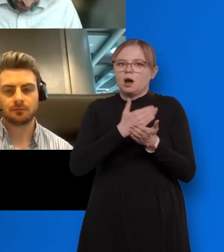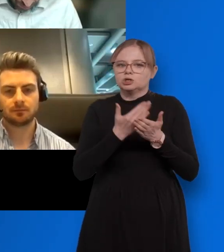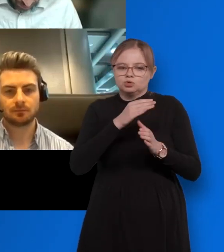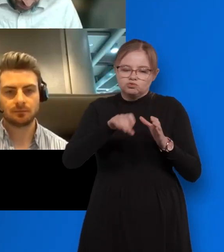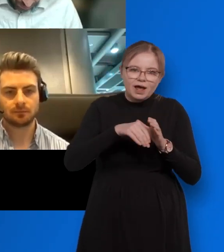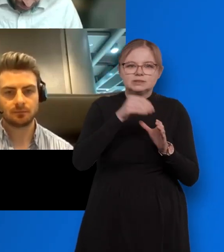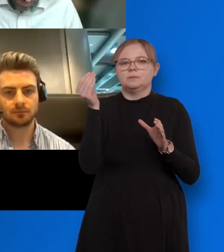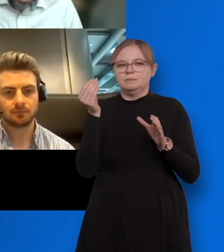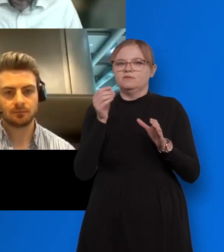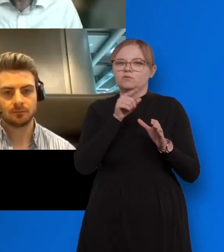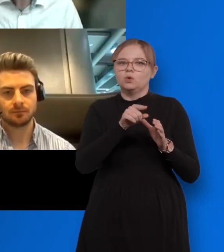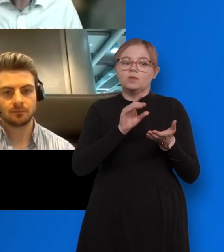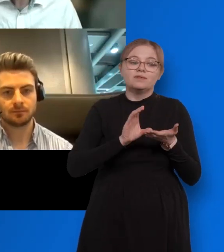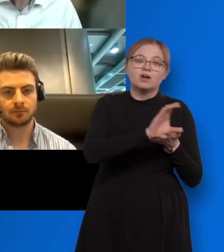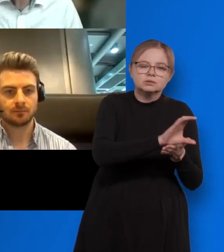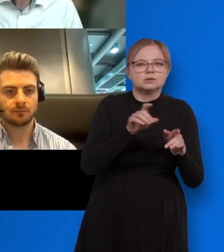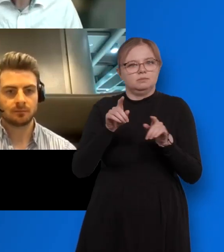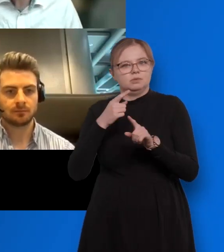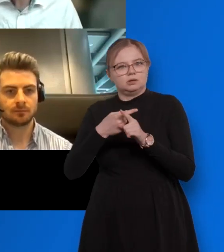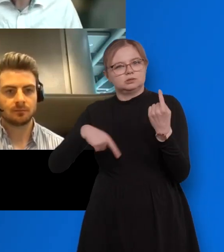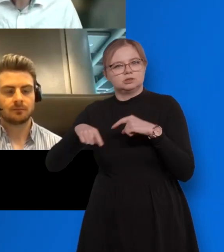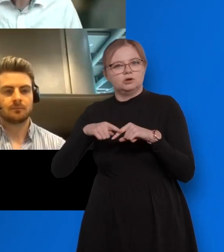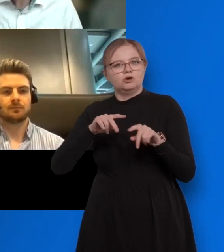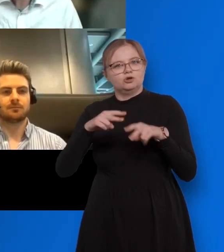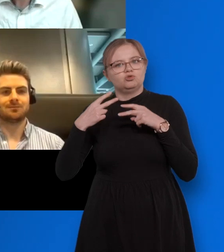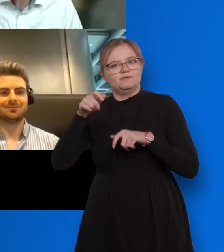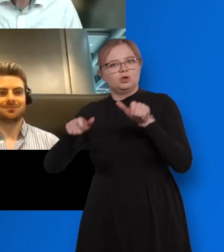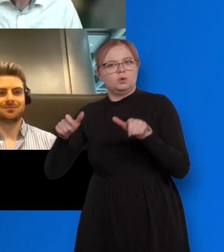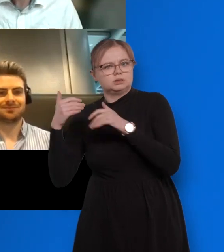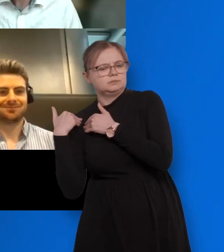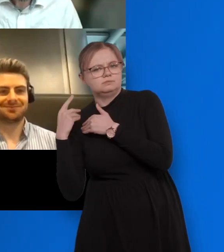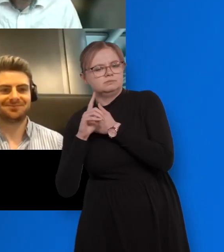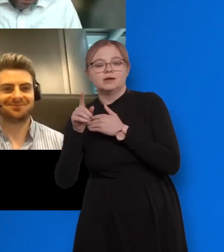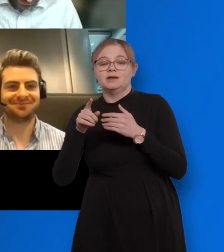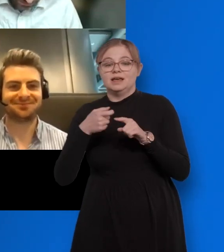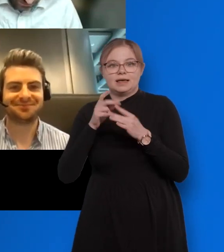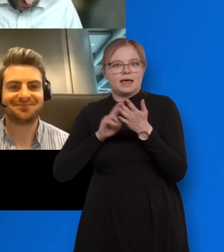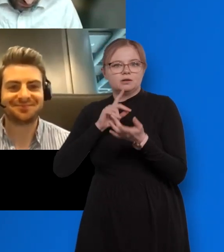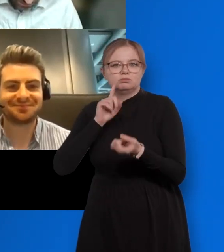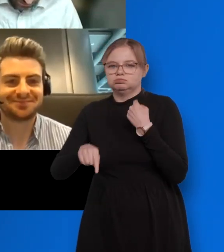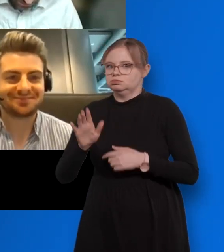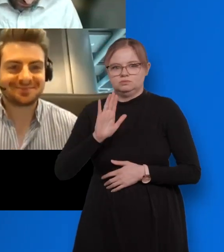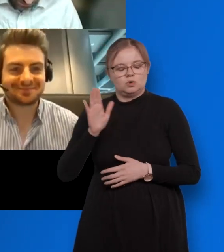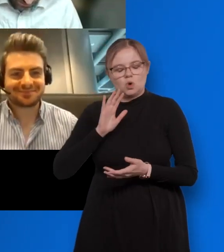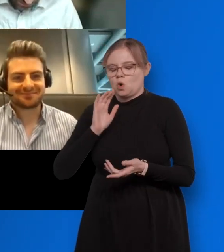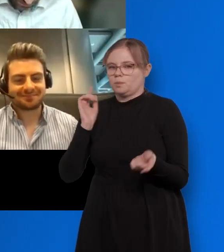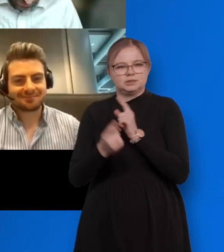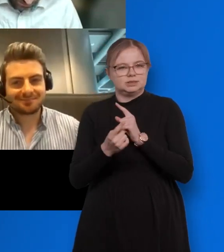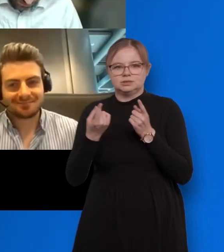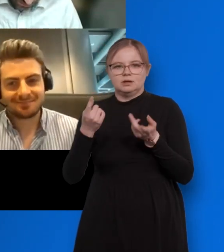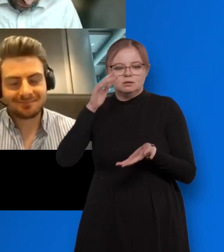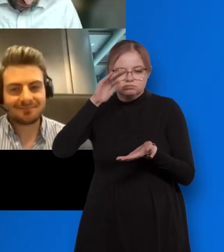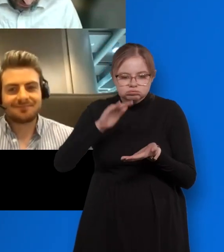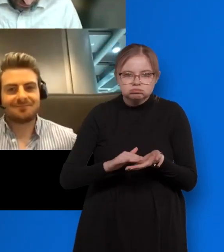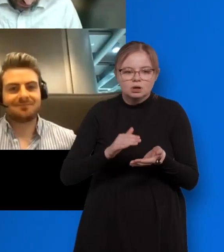funder and for reviewers? It's actually exactly the opposite. There's a lot less administration and a lot